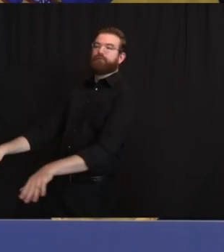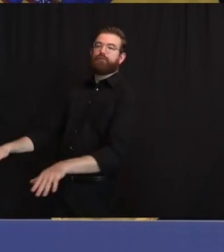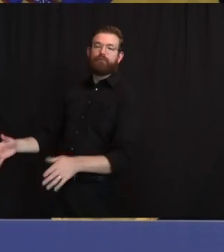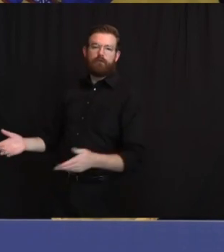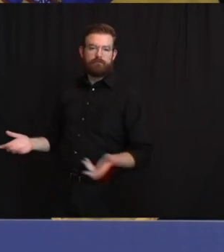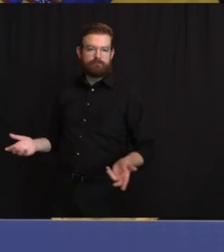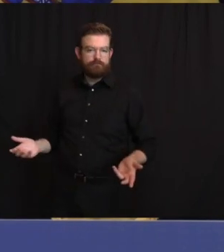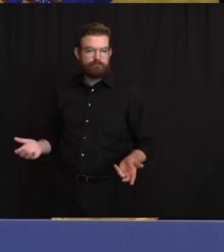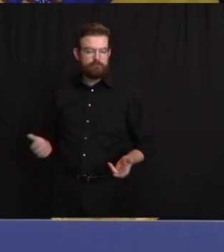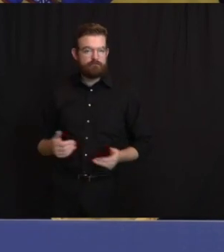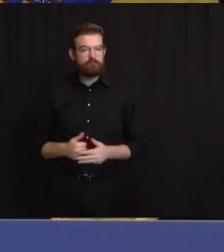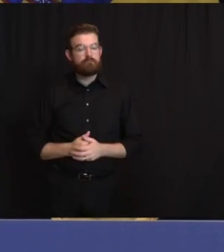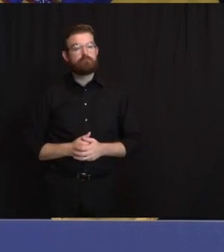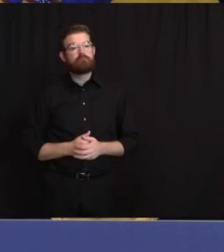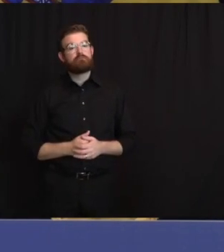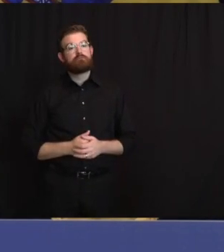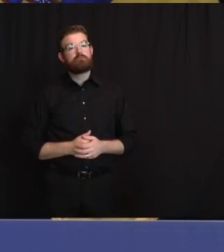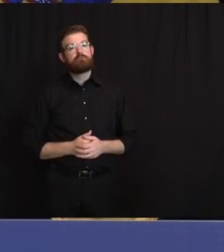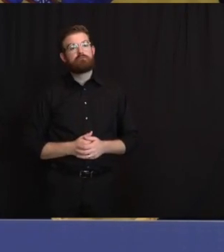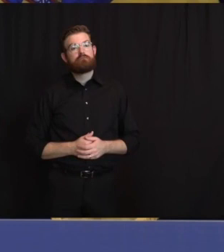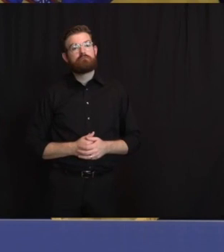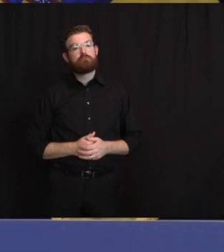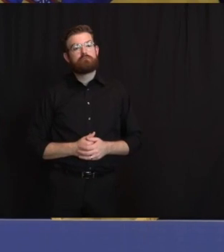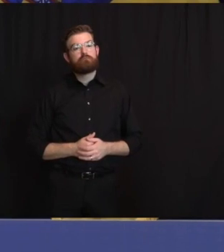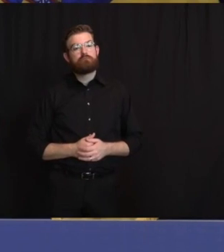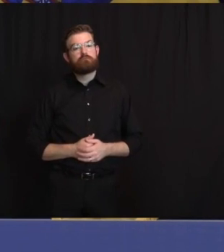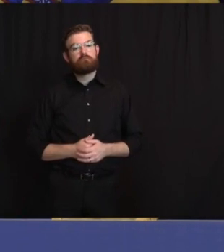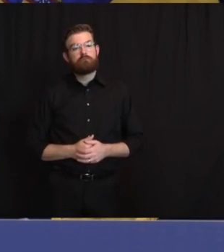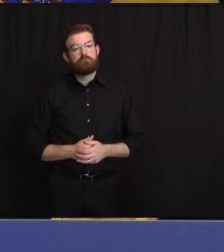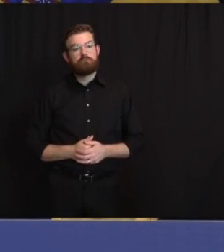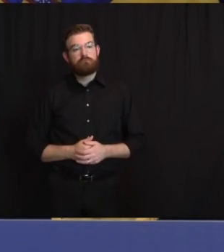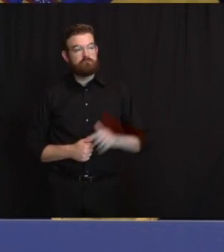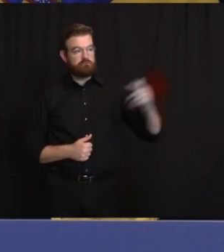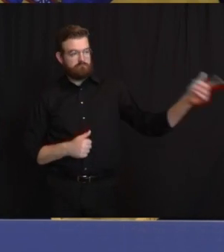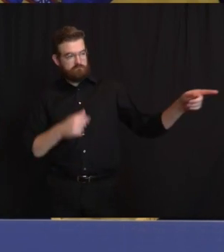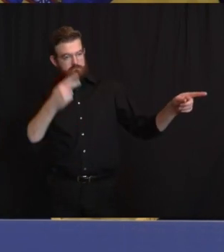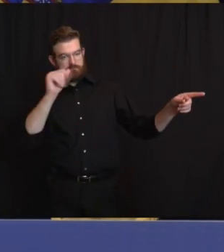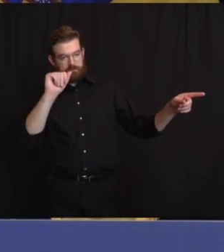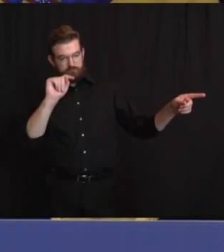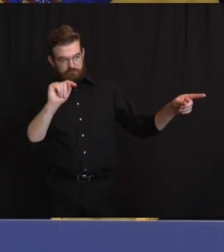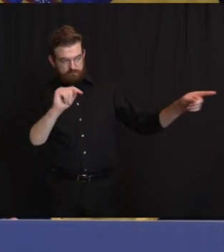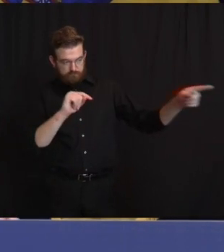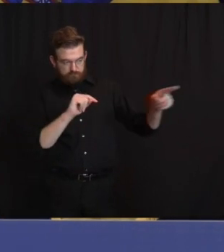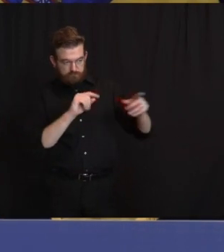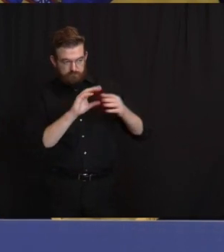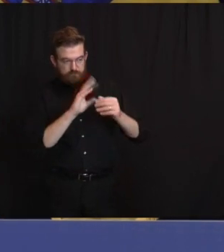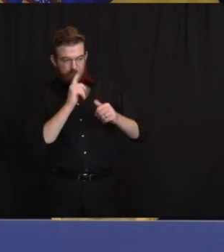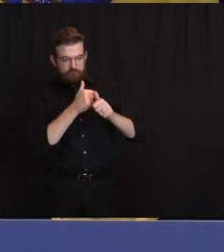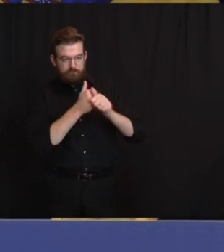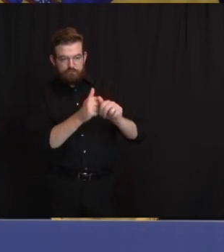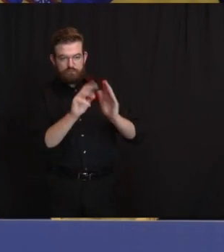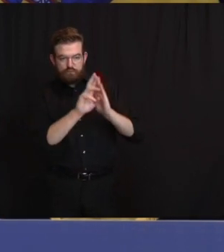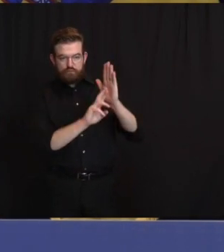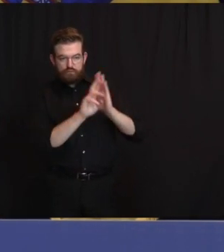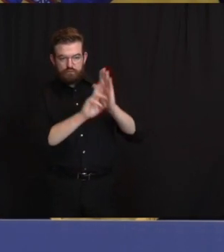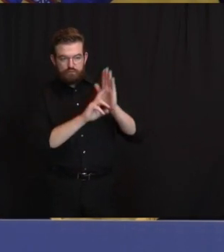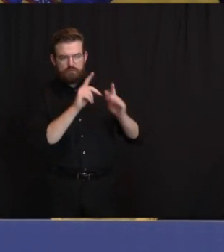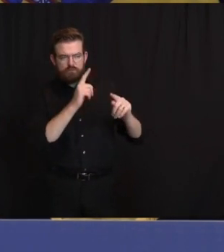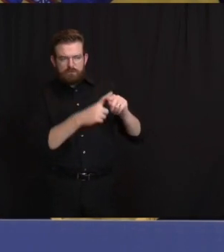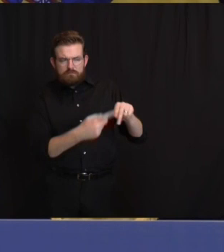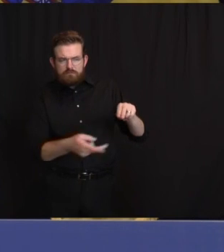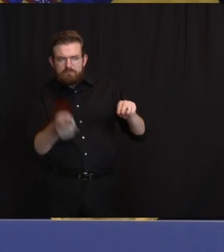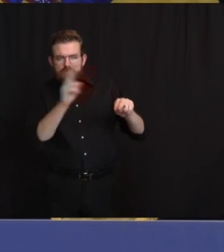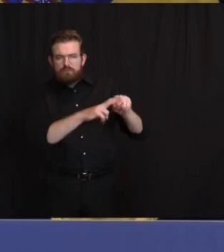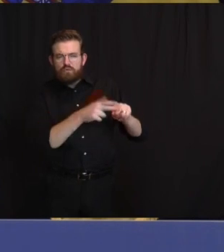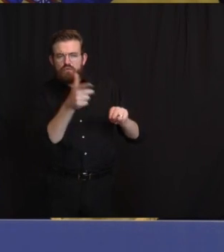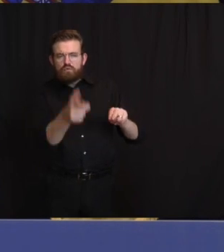about compliance on Wednesday, we also spoke about the big uptick in shootings, including, sadly, some